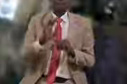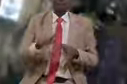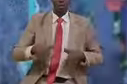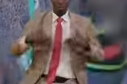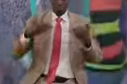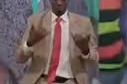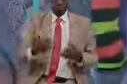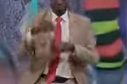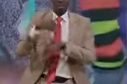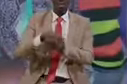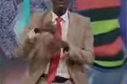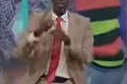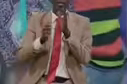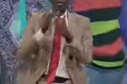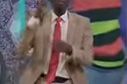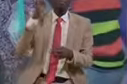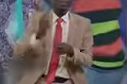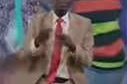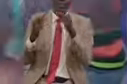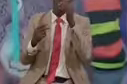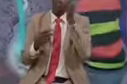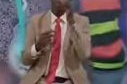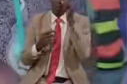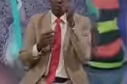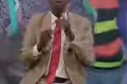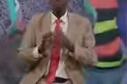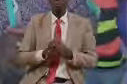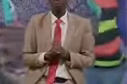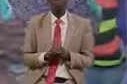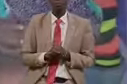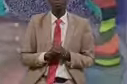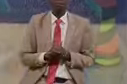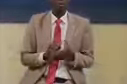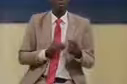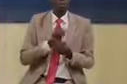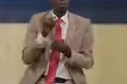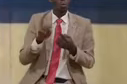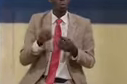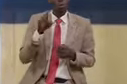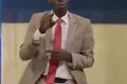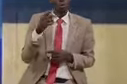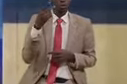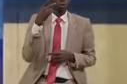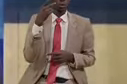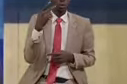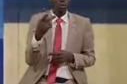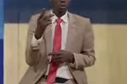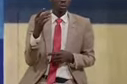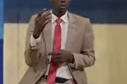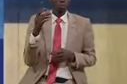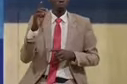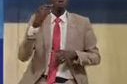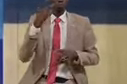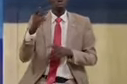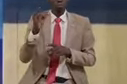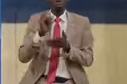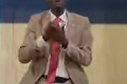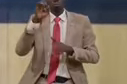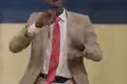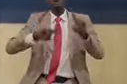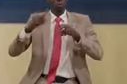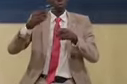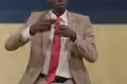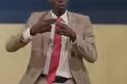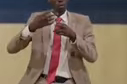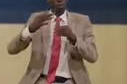in Jesus' name. When you hear that name, the name of